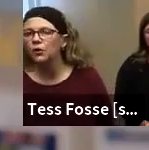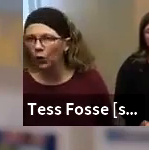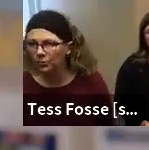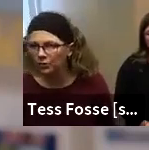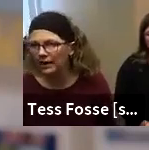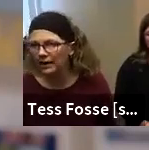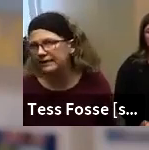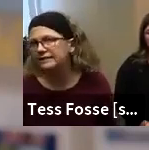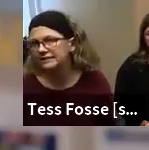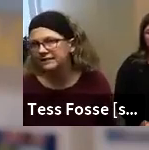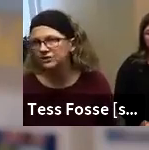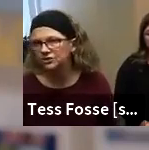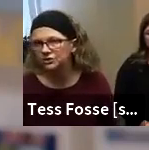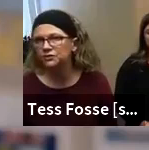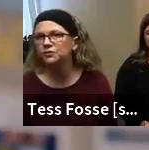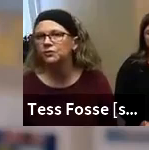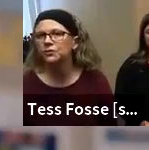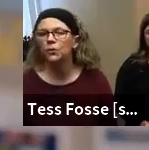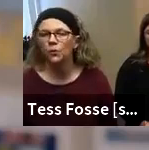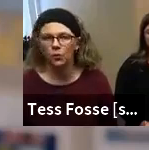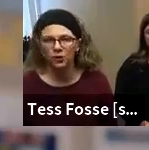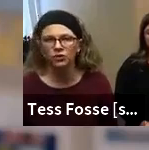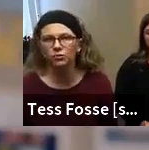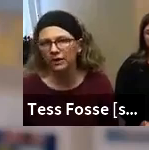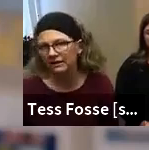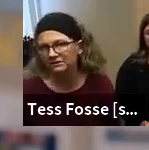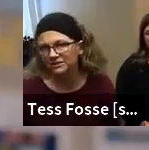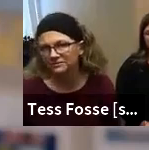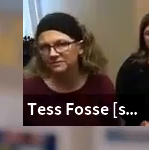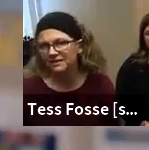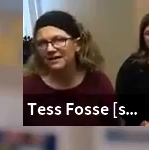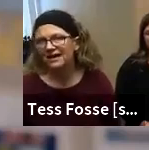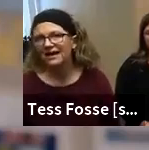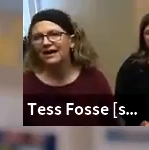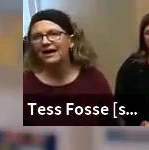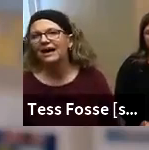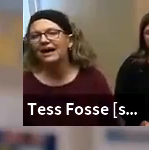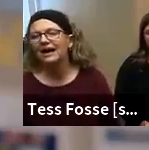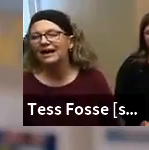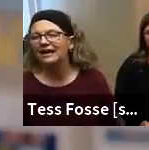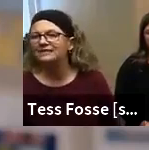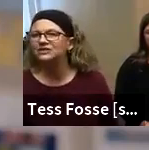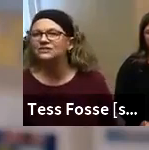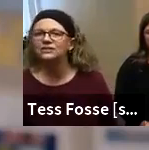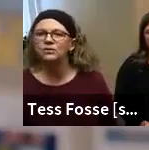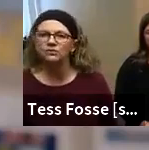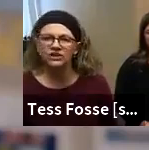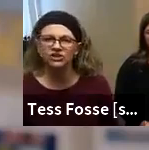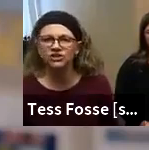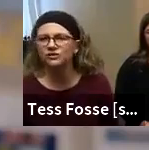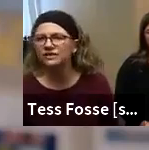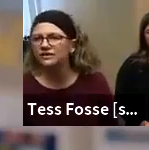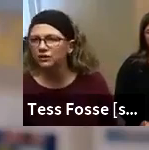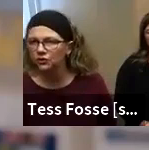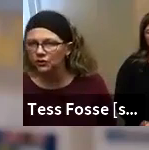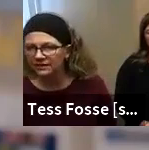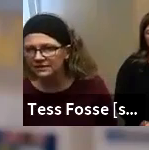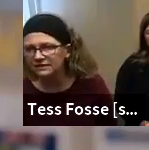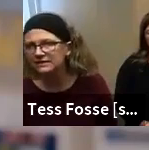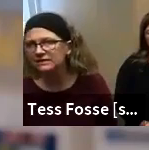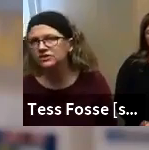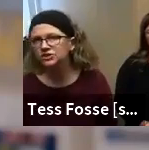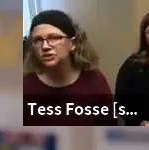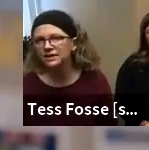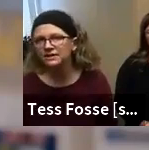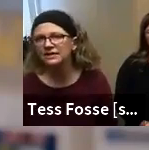and incorporate it into what you put out. And you need the motivation, you need the